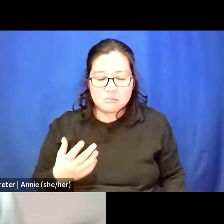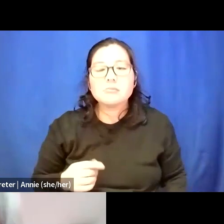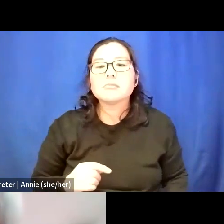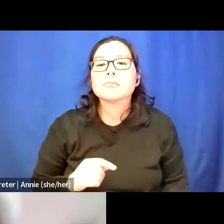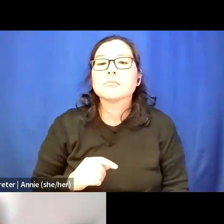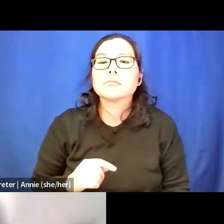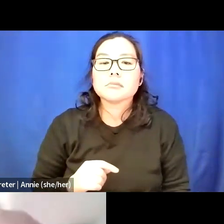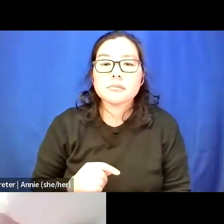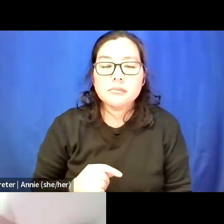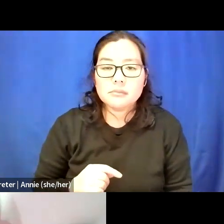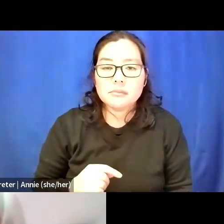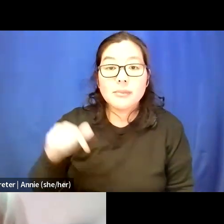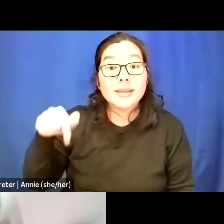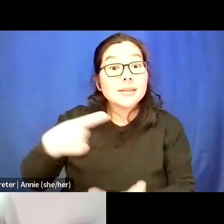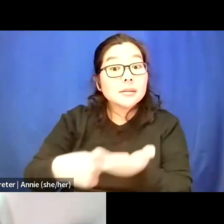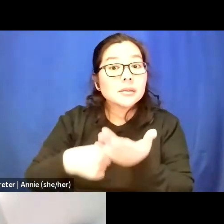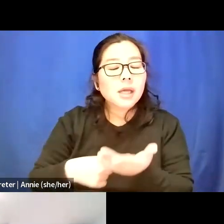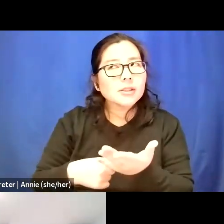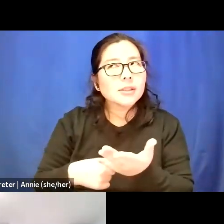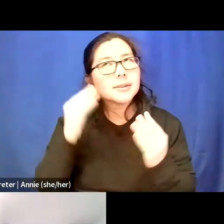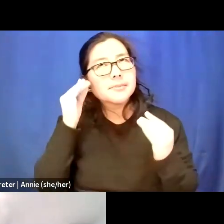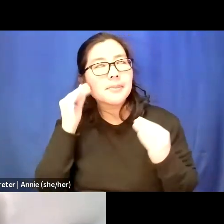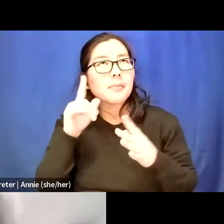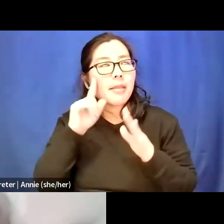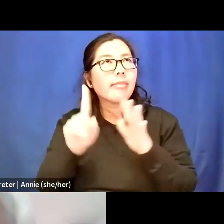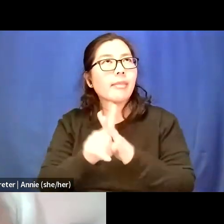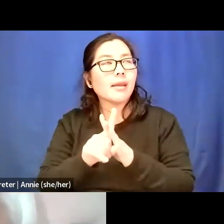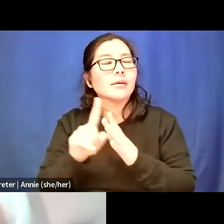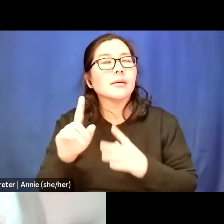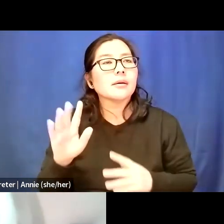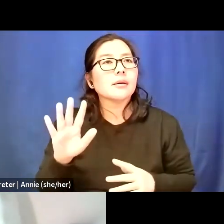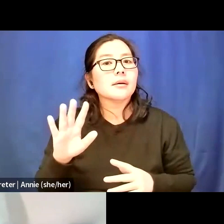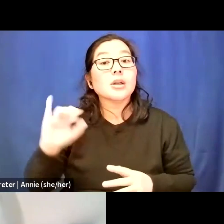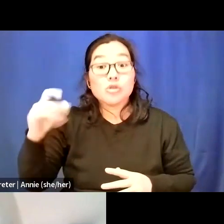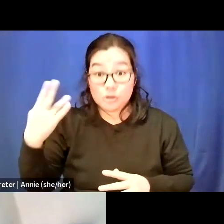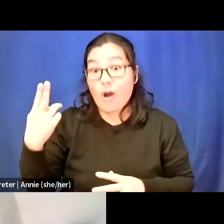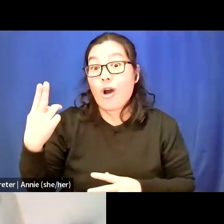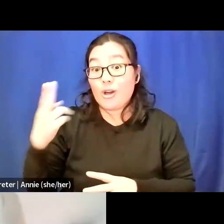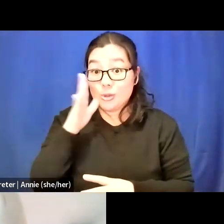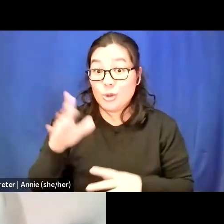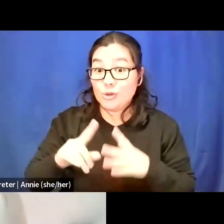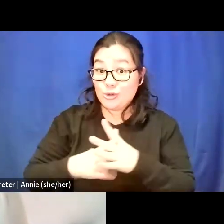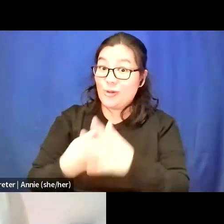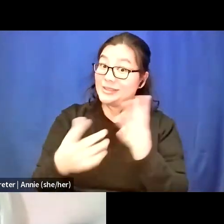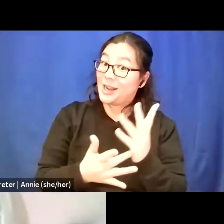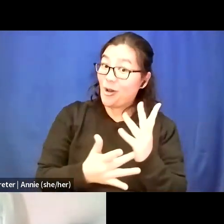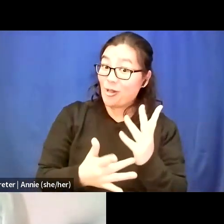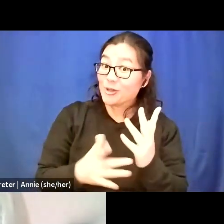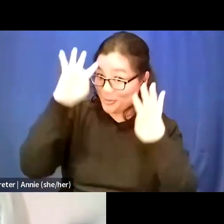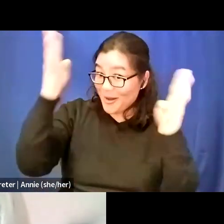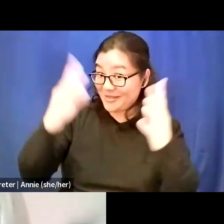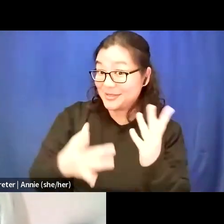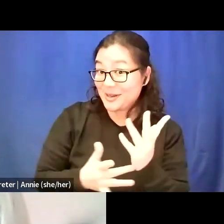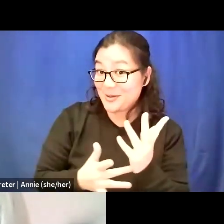But this discussion is making me think now. So Josh is going to deploy this technology where we could touch